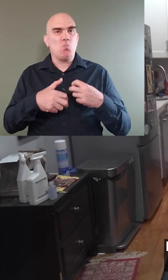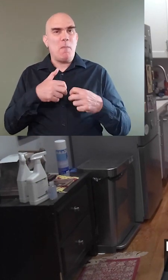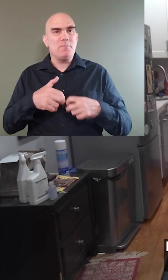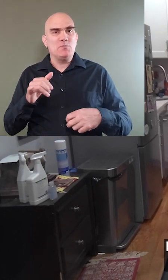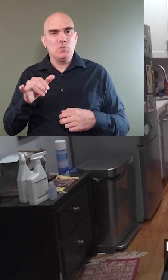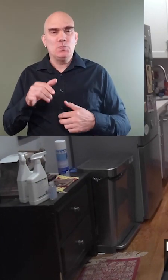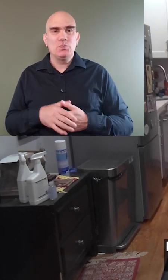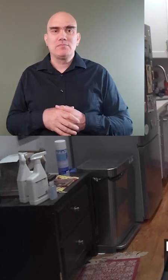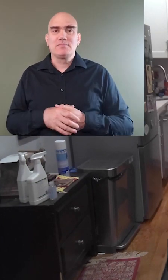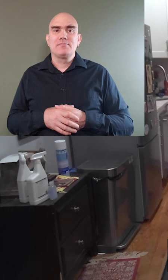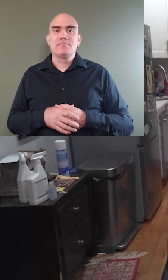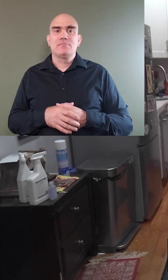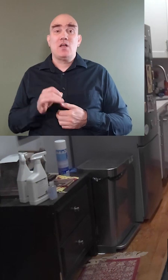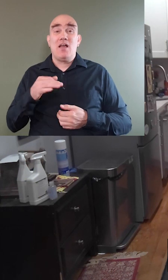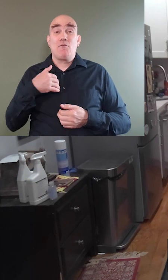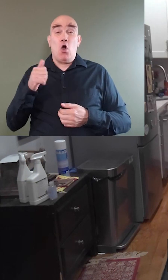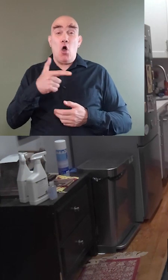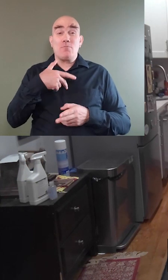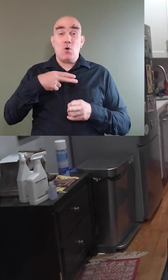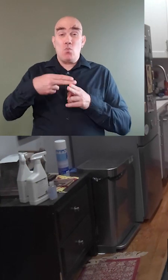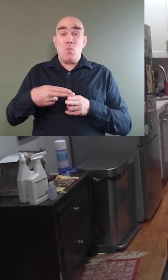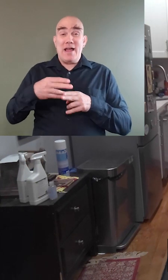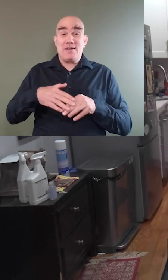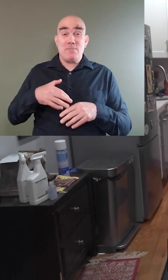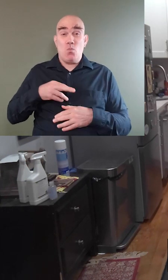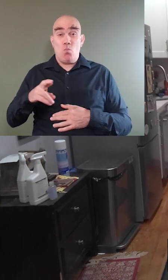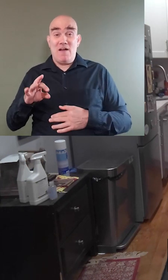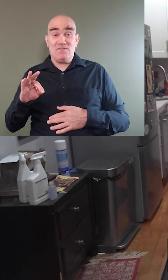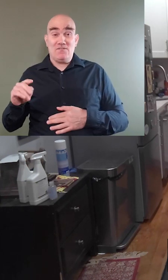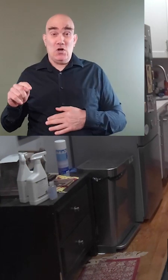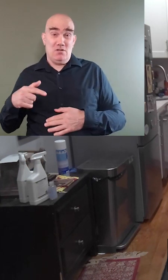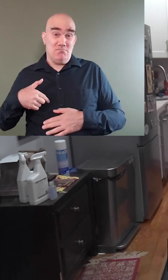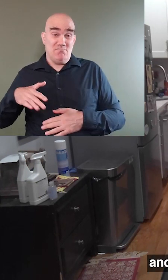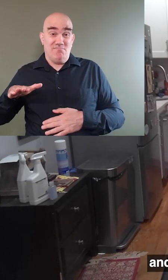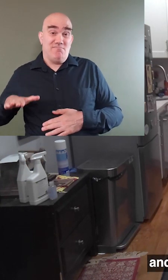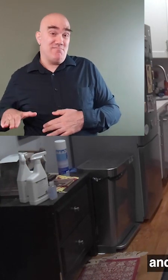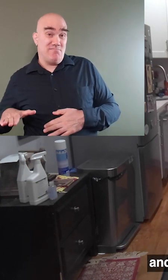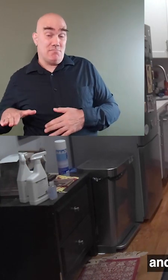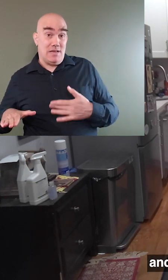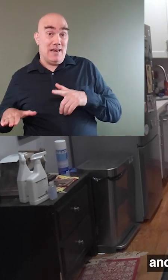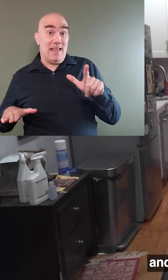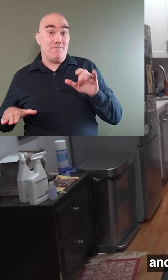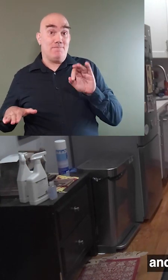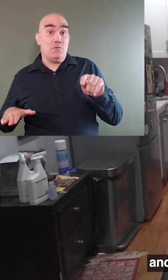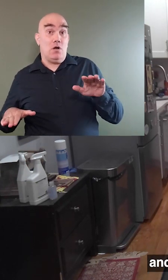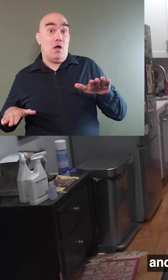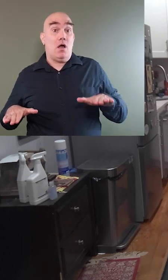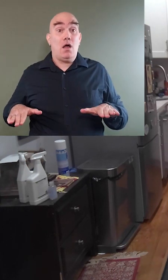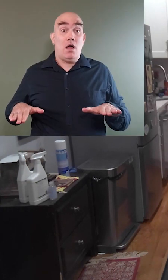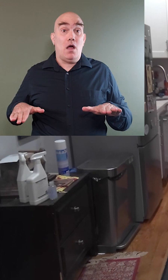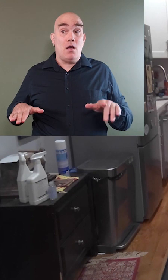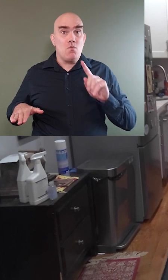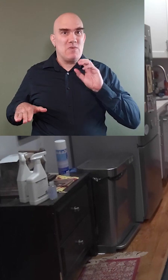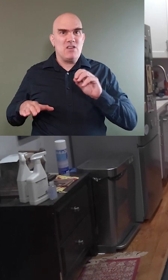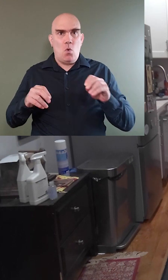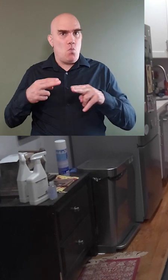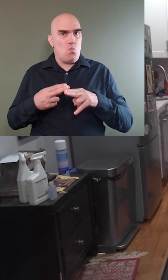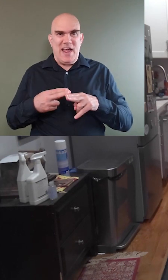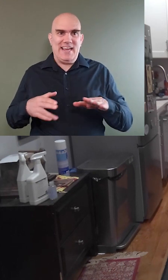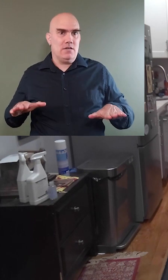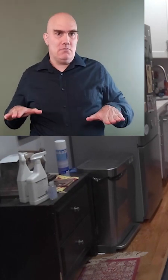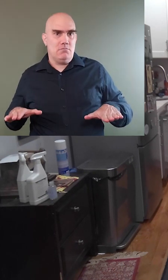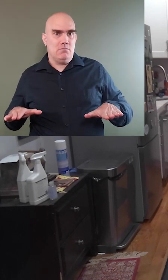some problems. So if I have all my weight on my right foot and my left foot is on the floor, but there's really no weight on